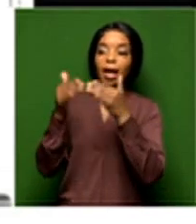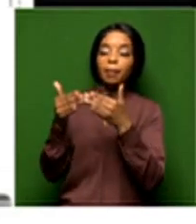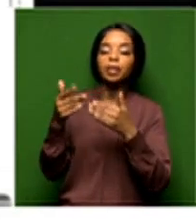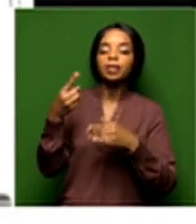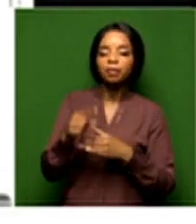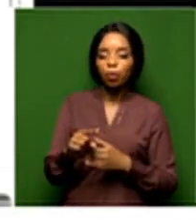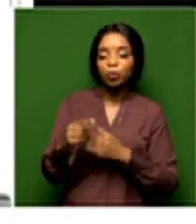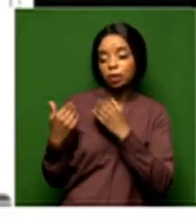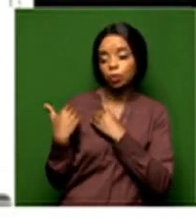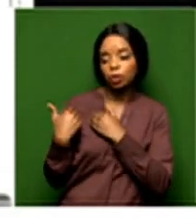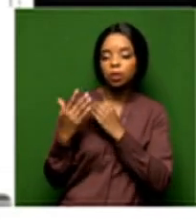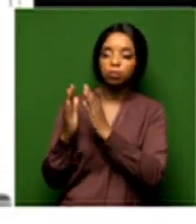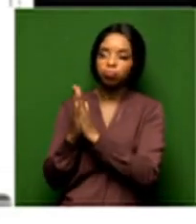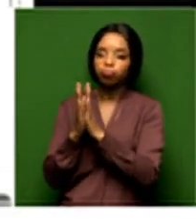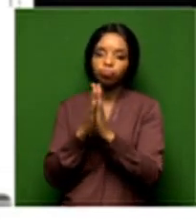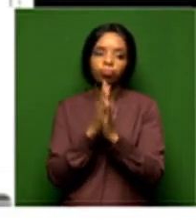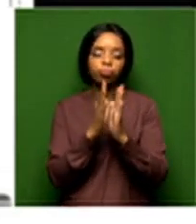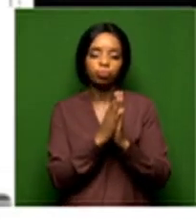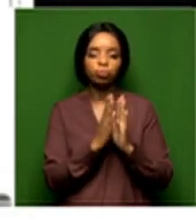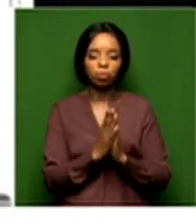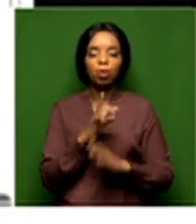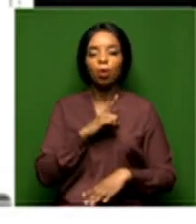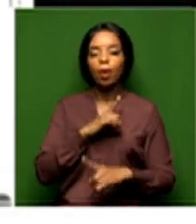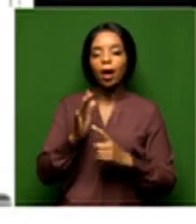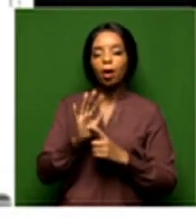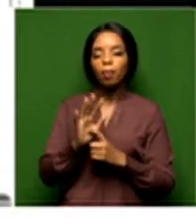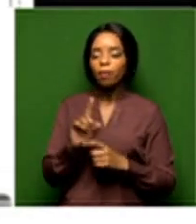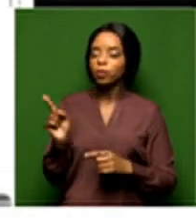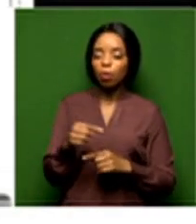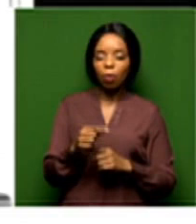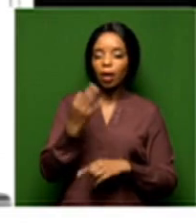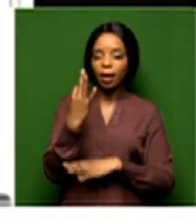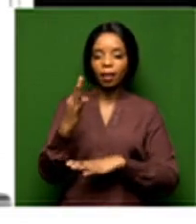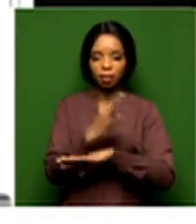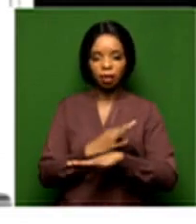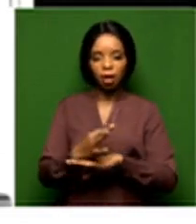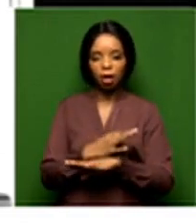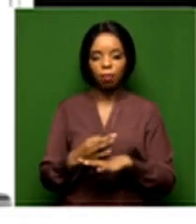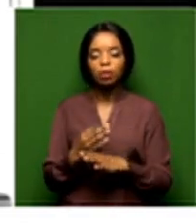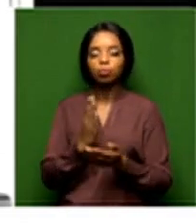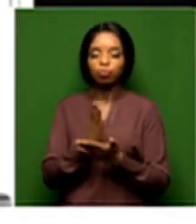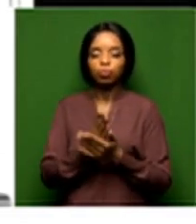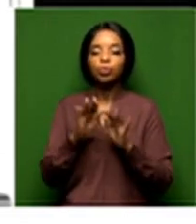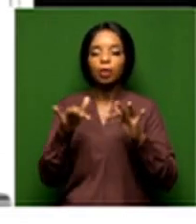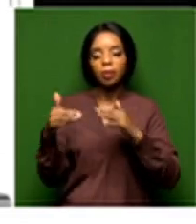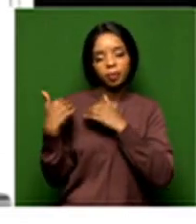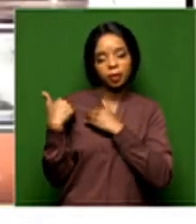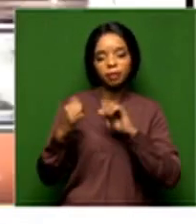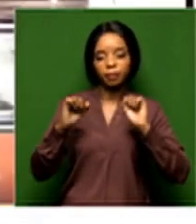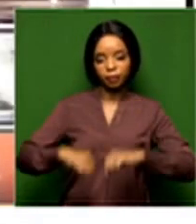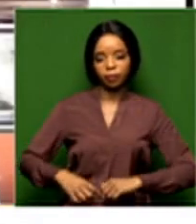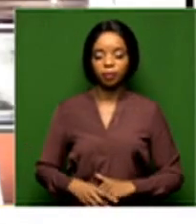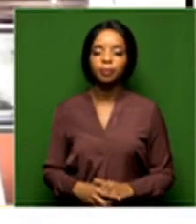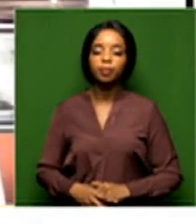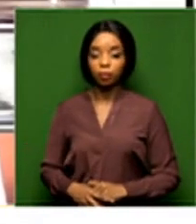Okay. And all the divisions will be running for 3 hours. So we ensure people's safety at all times. Their safety is our priority. Okay.